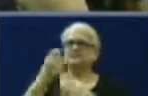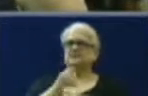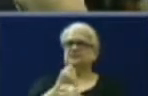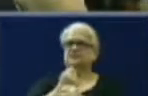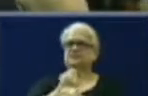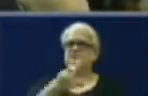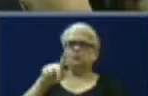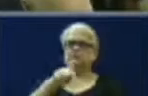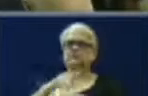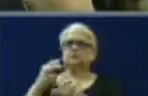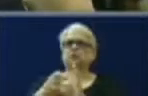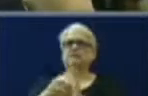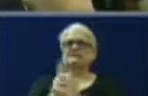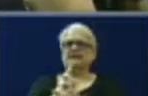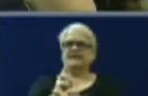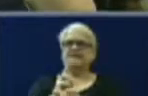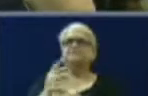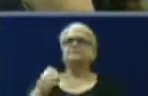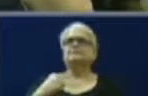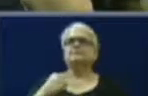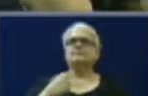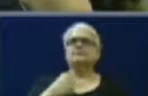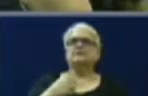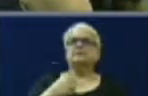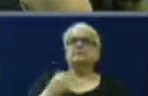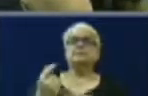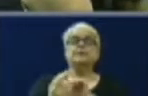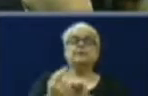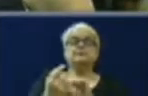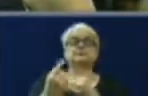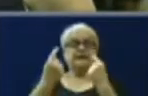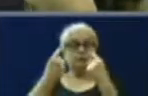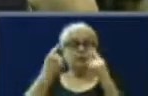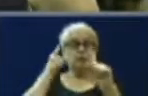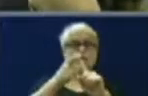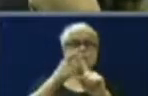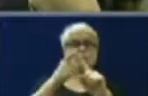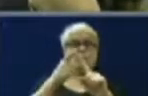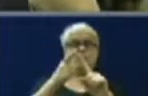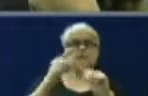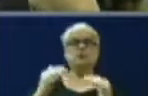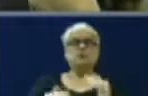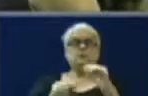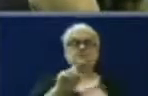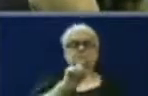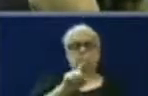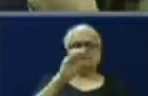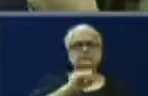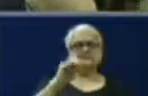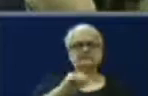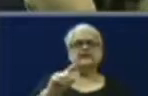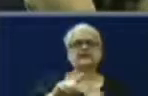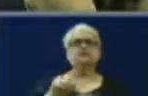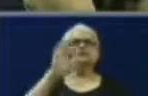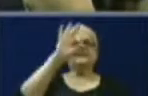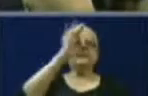resigned. However, we met our goals. We went from the 1 percentile to the 9th percentile.